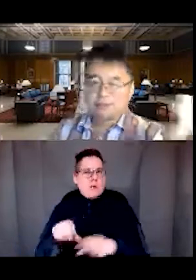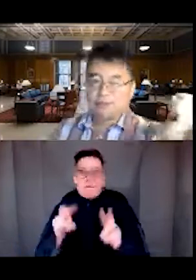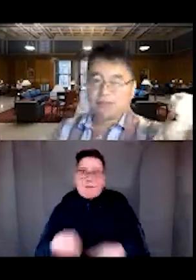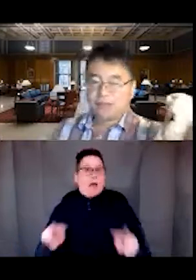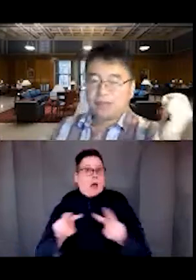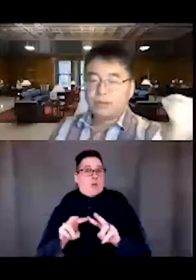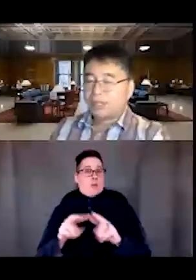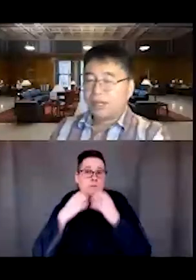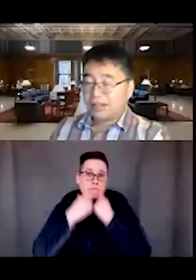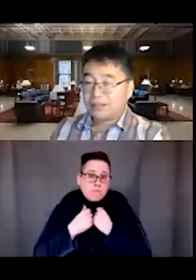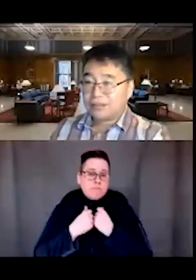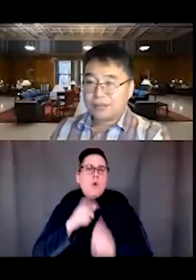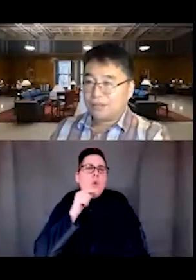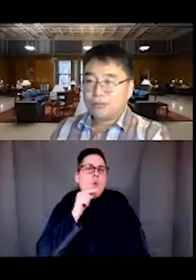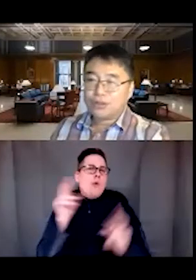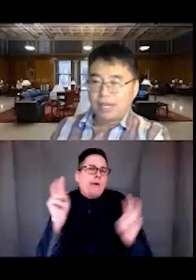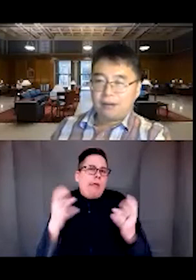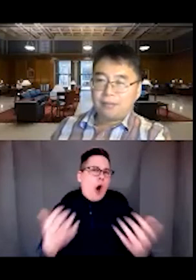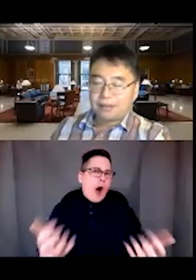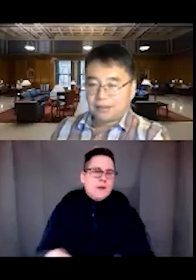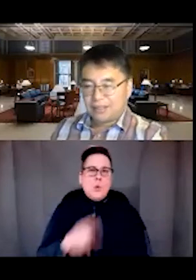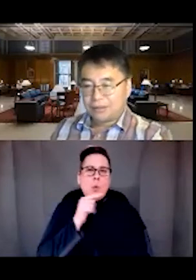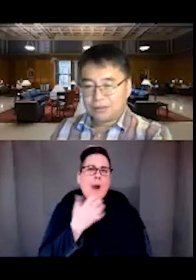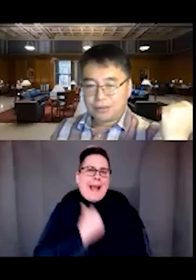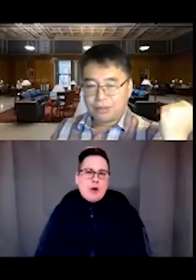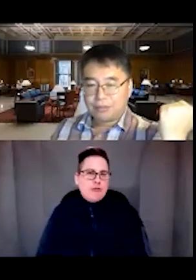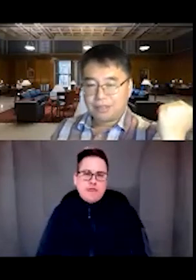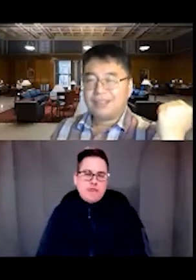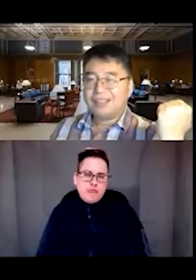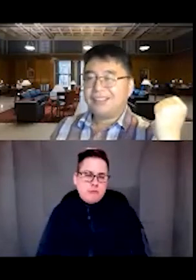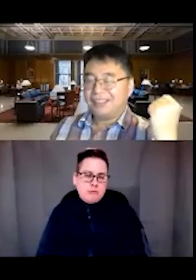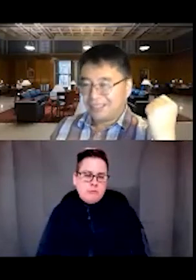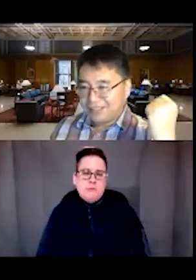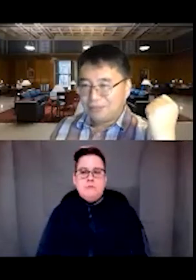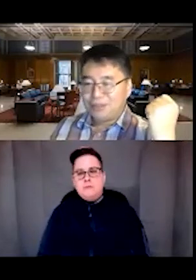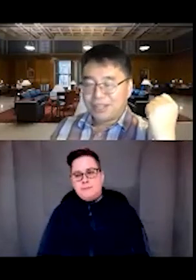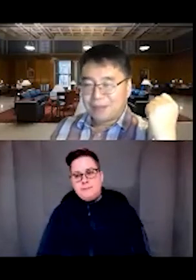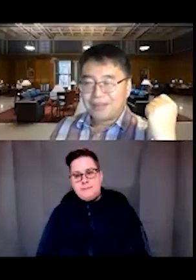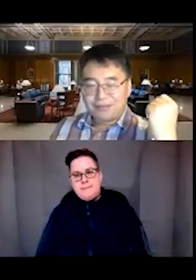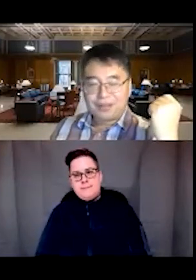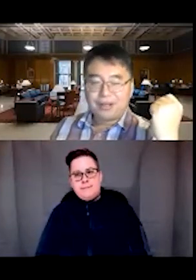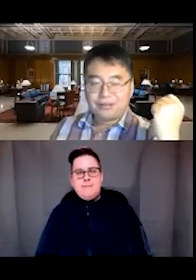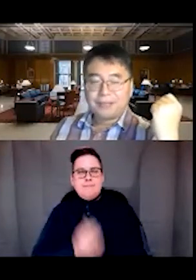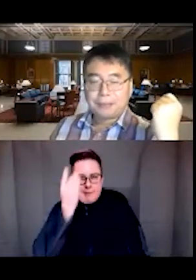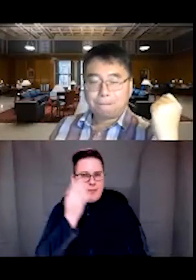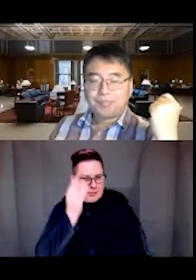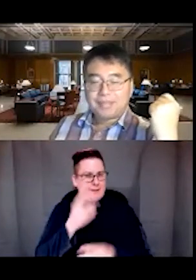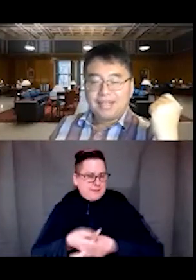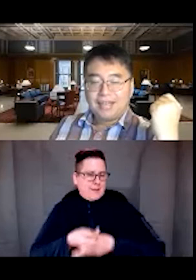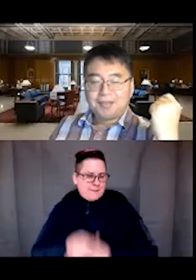intervention, right? Who's the audience and who should care about it? So you need to be, you think about that very carefully.